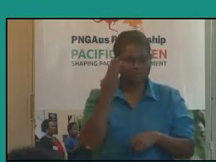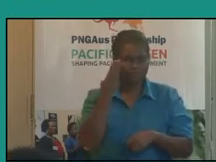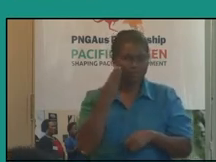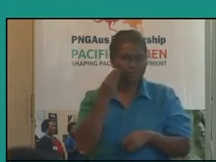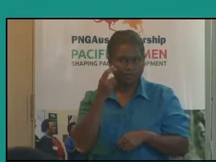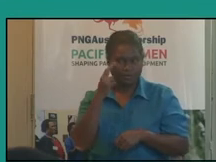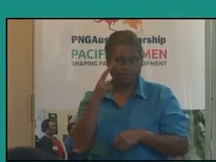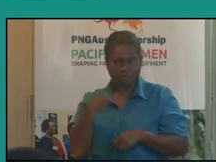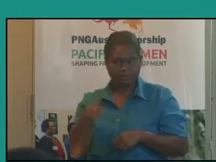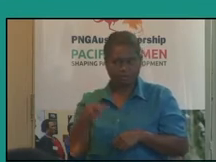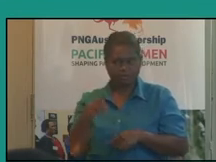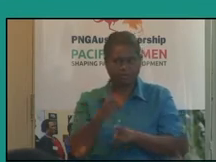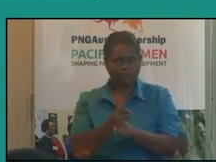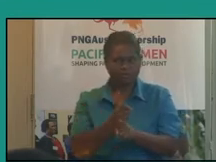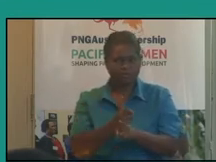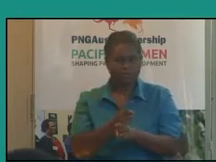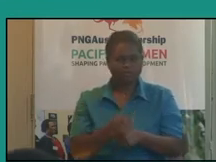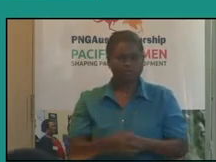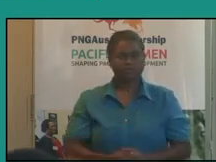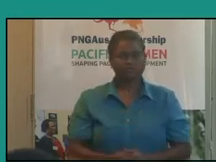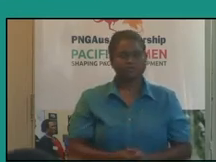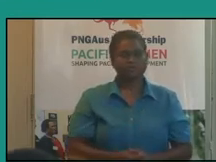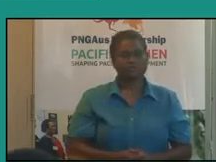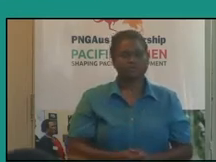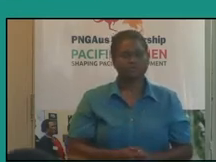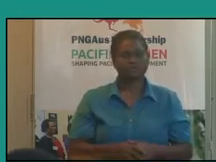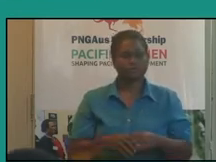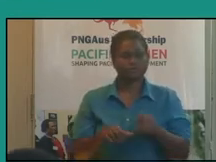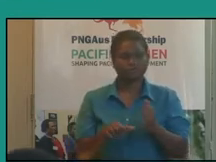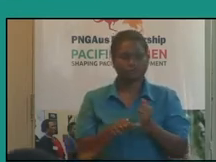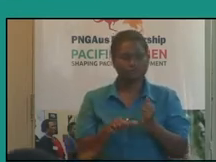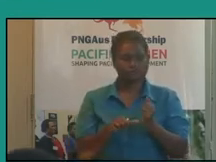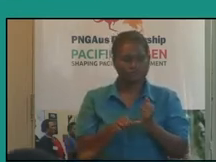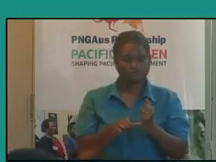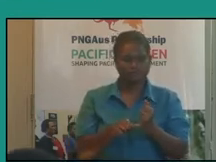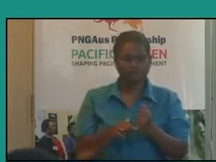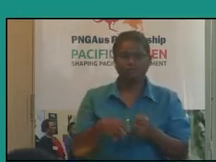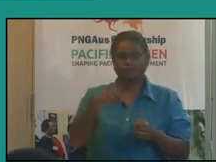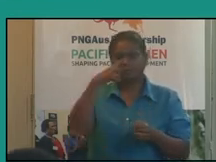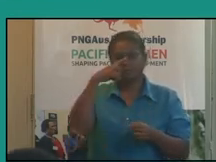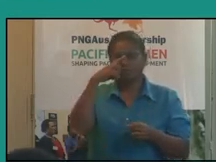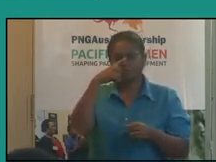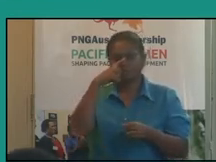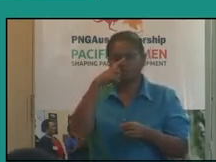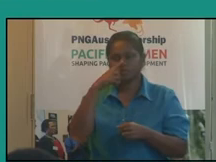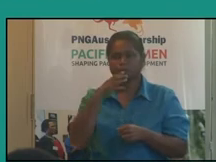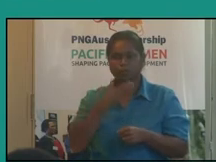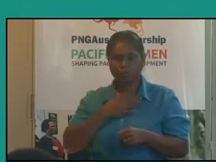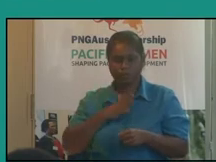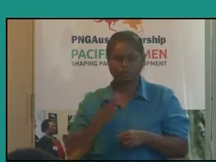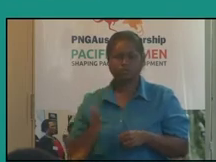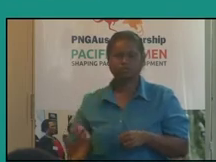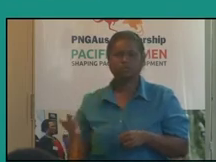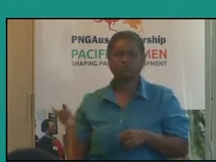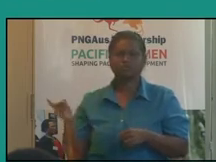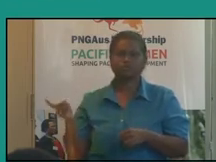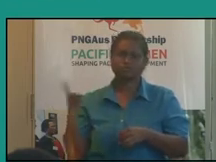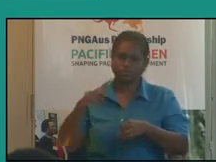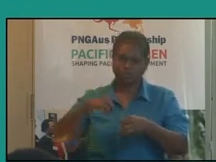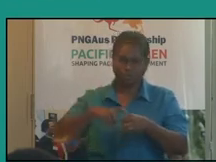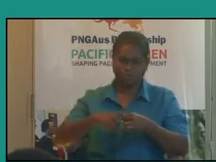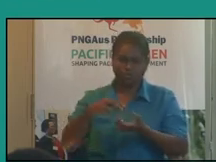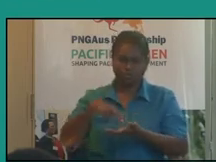the disparity or the difficulty with entry level for women in competing in